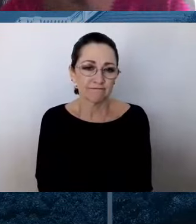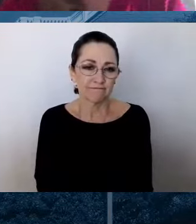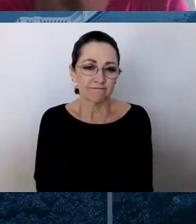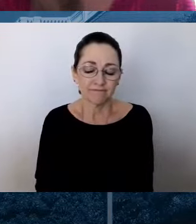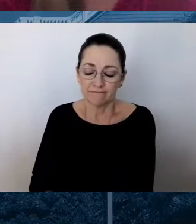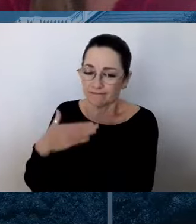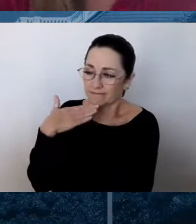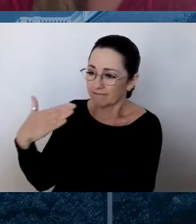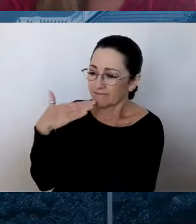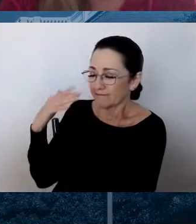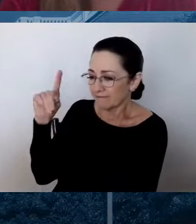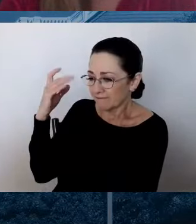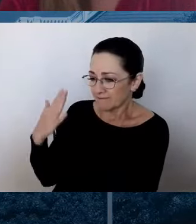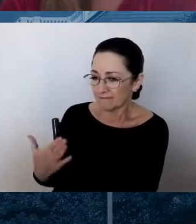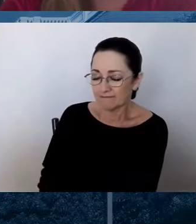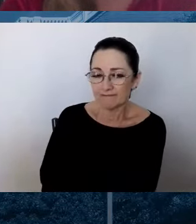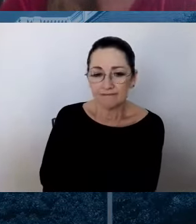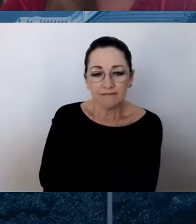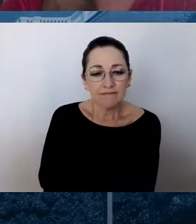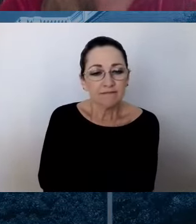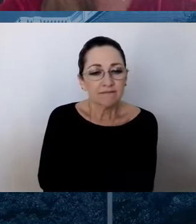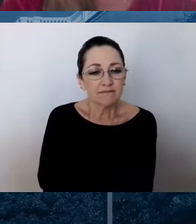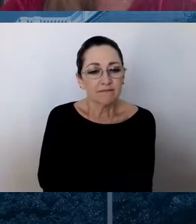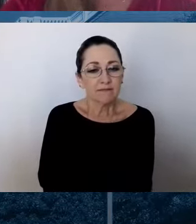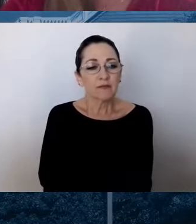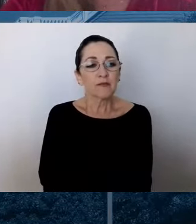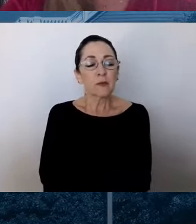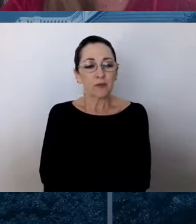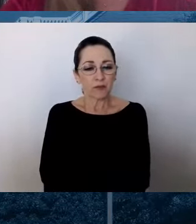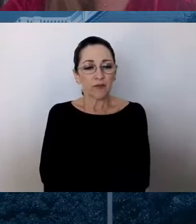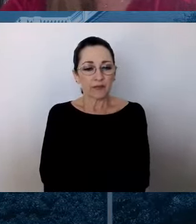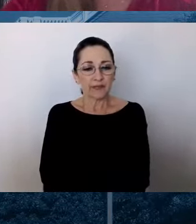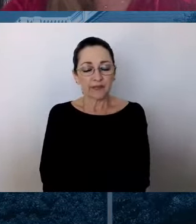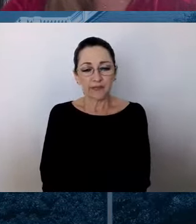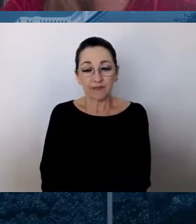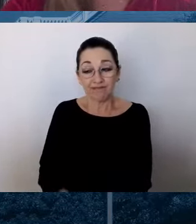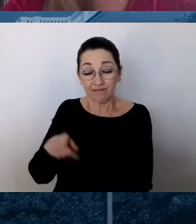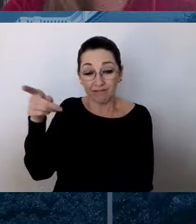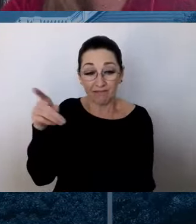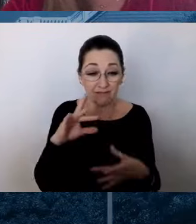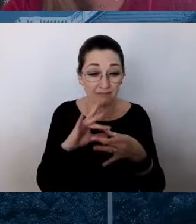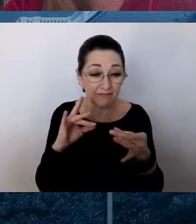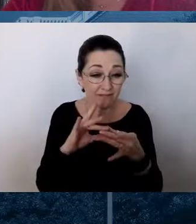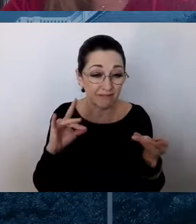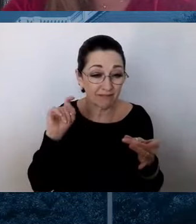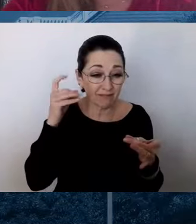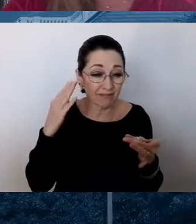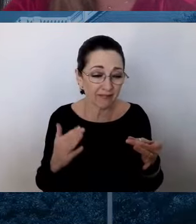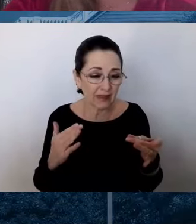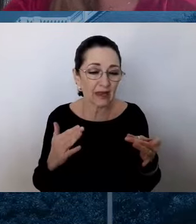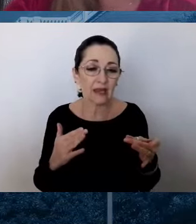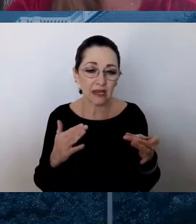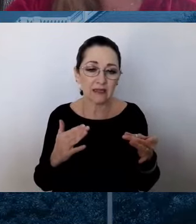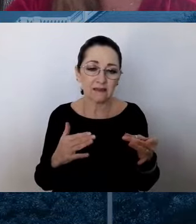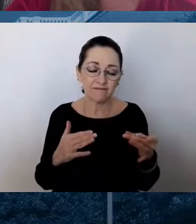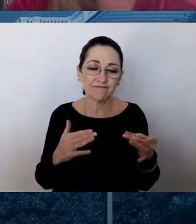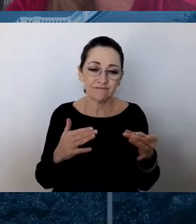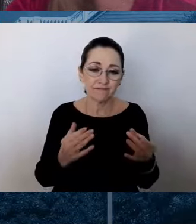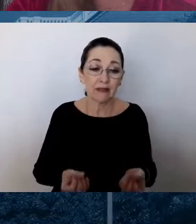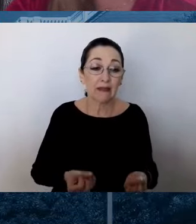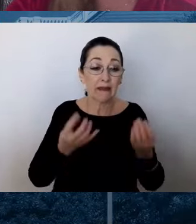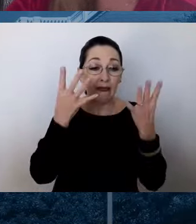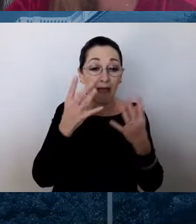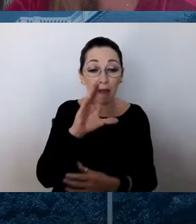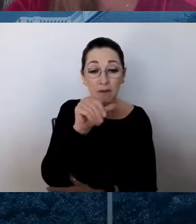Thank you so much, Governor. So as you mentioned, our case rates and our percent positivity as well